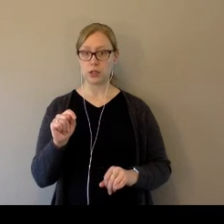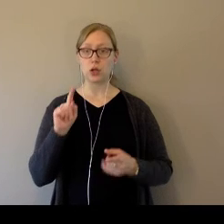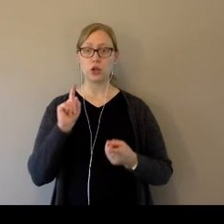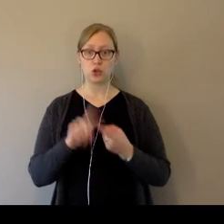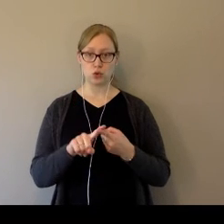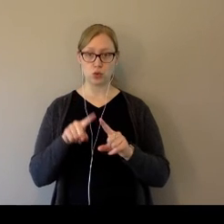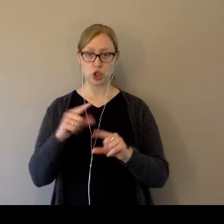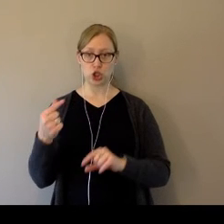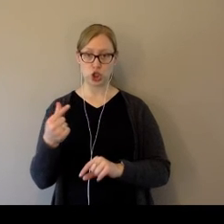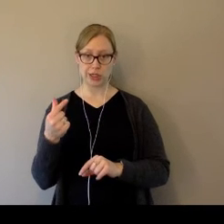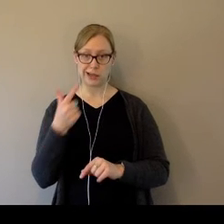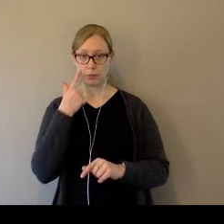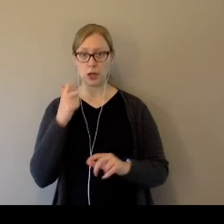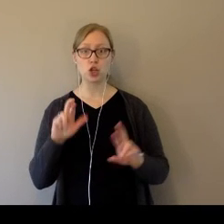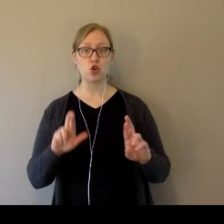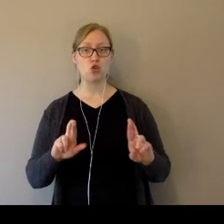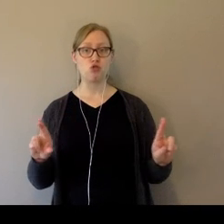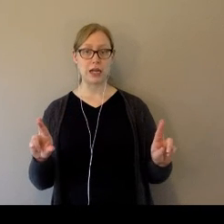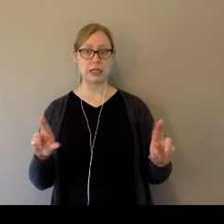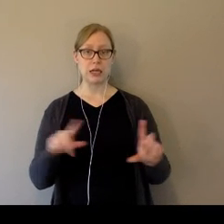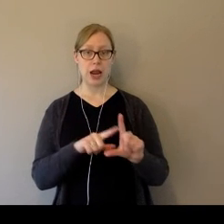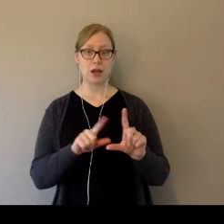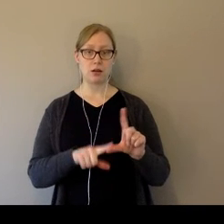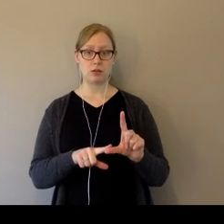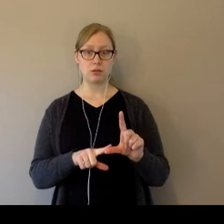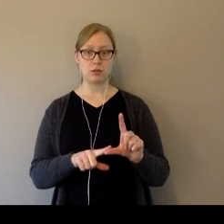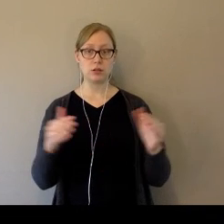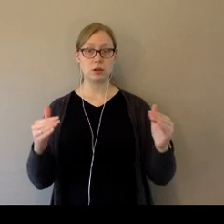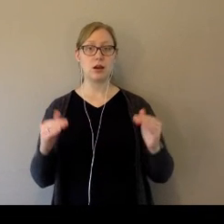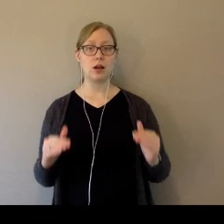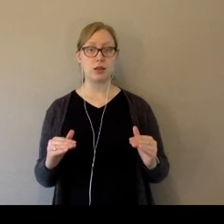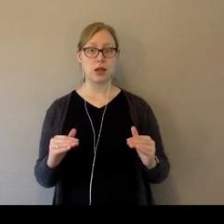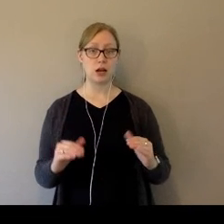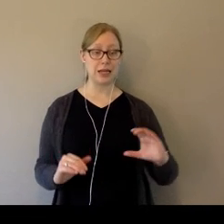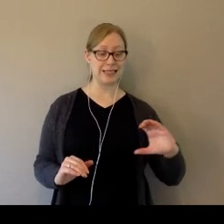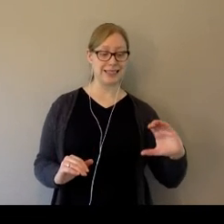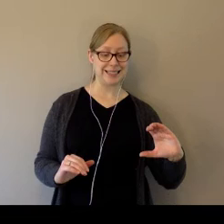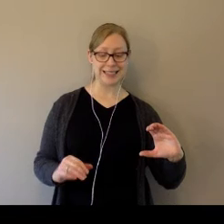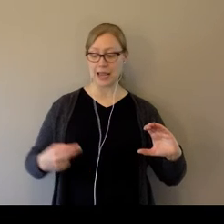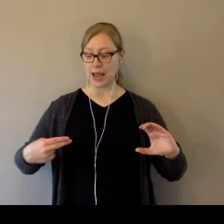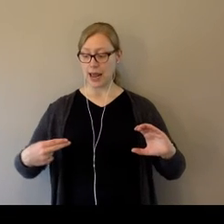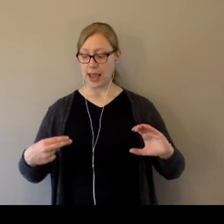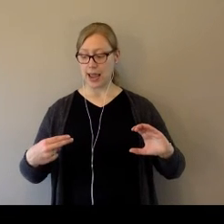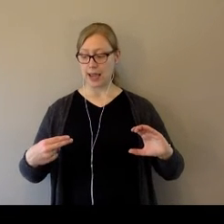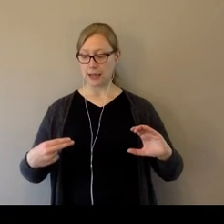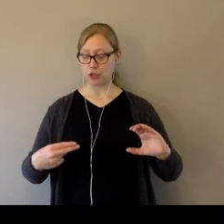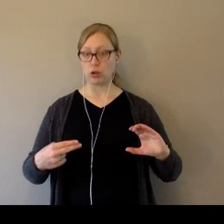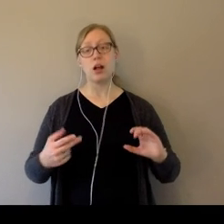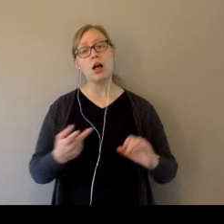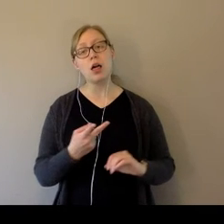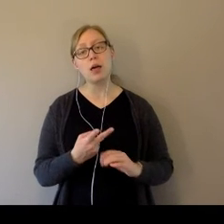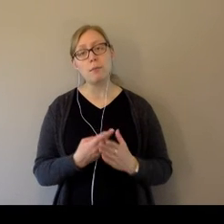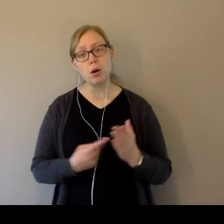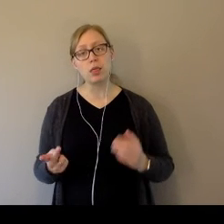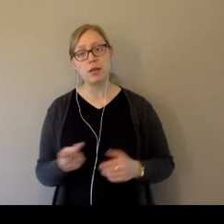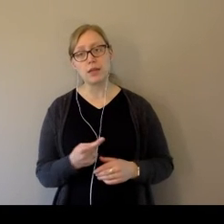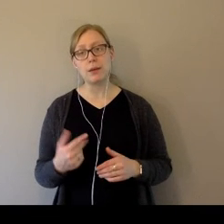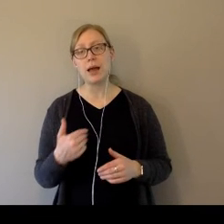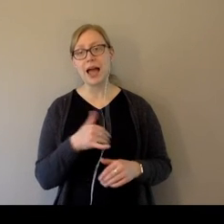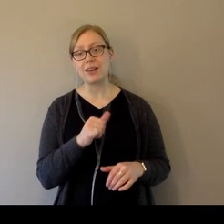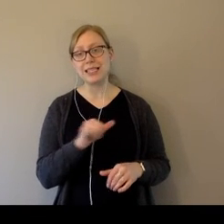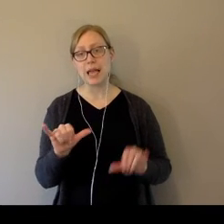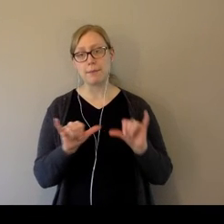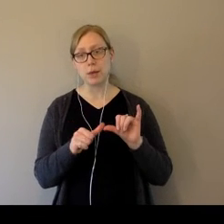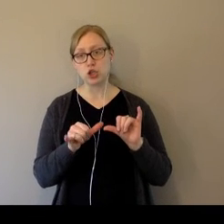angle C has to be congruent to angle H because they both have the same measure, and that's the definition of a congruent